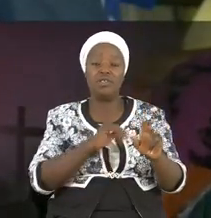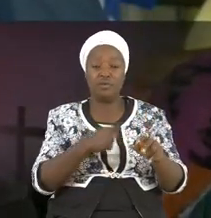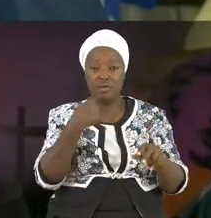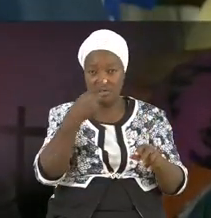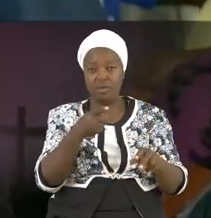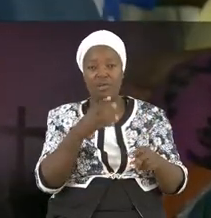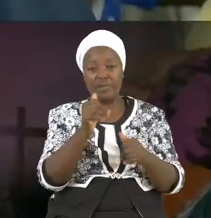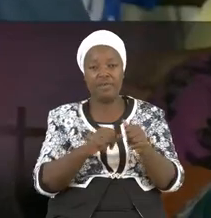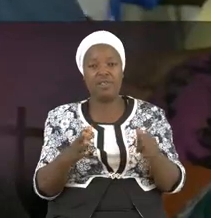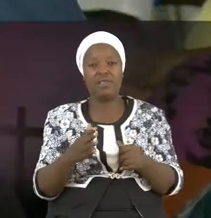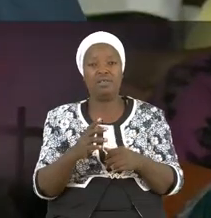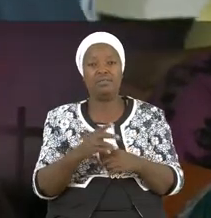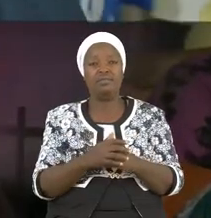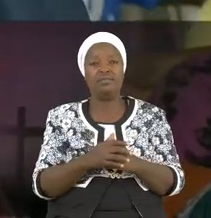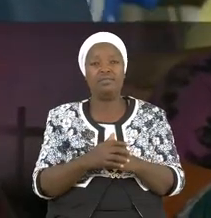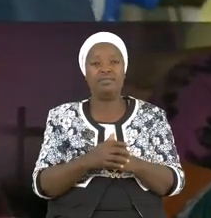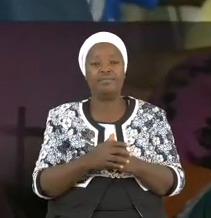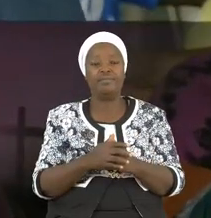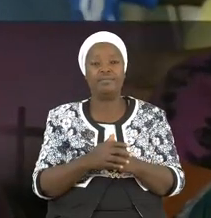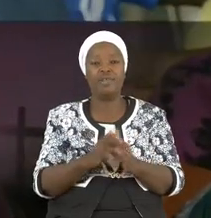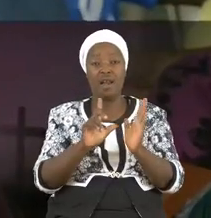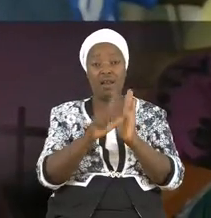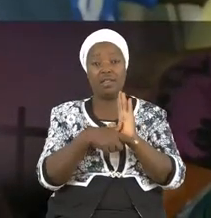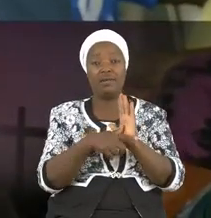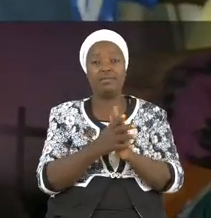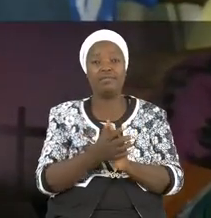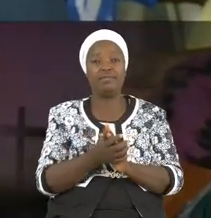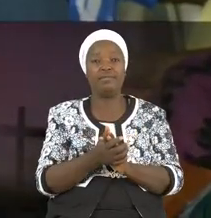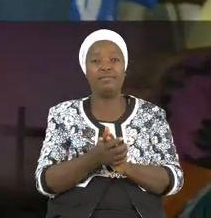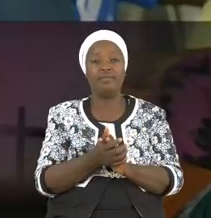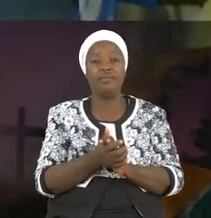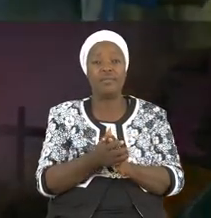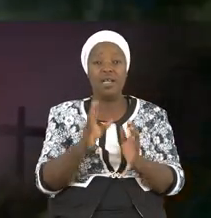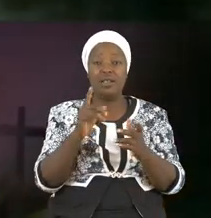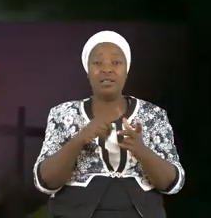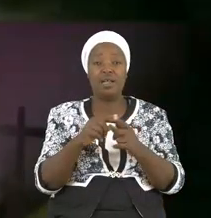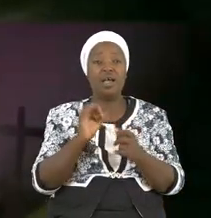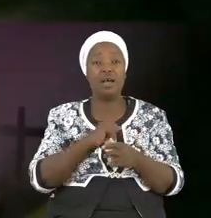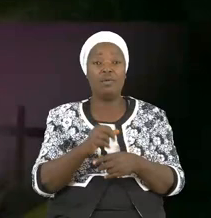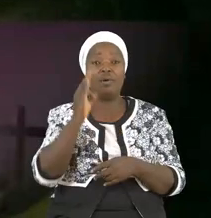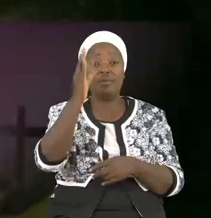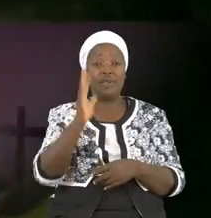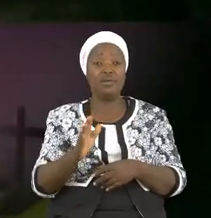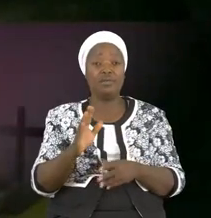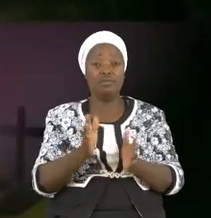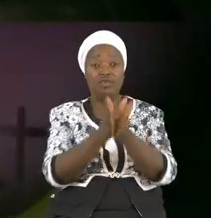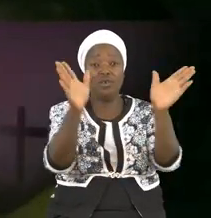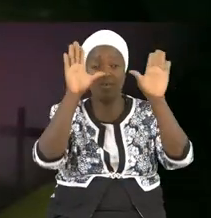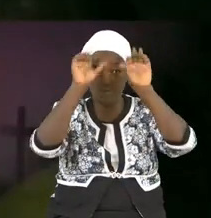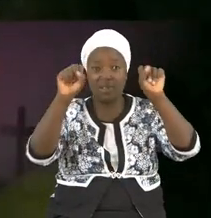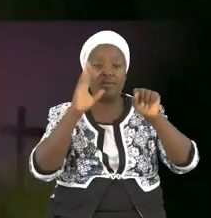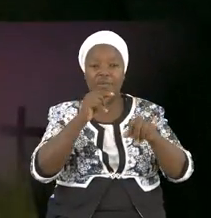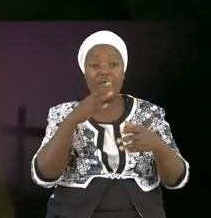that banquet. Our pastor will be delighted to have you join this special banquet.